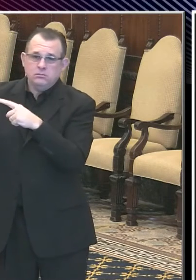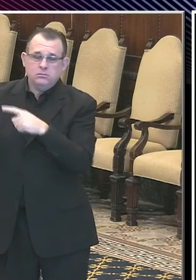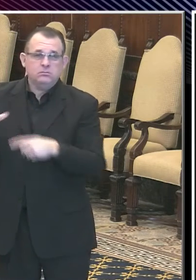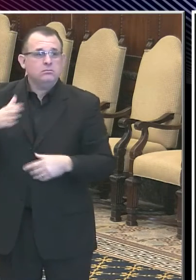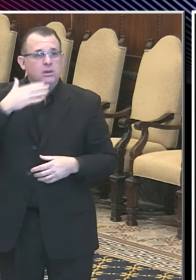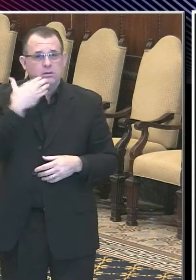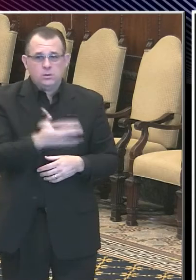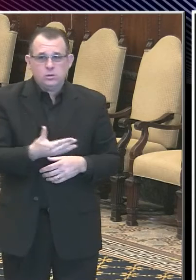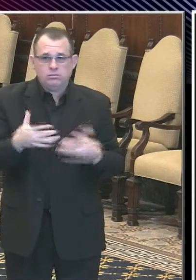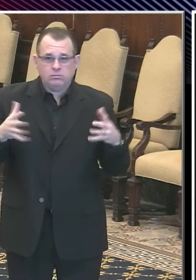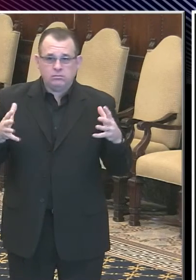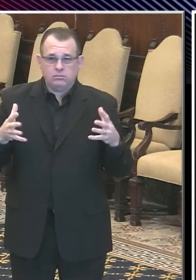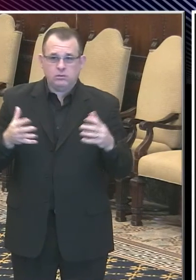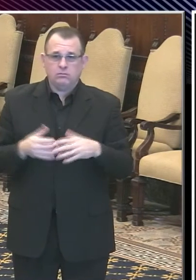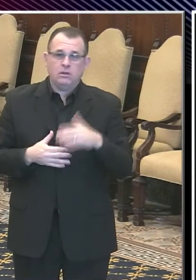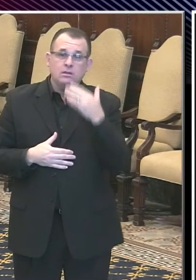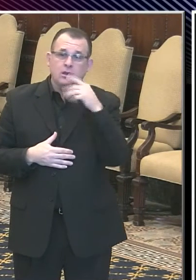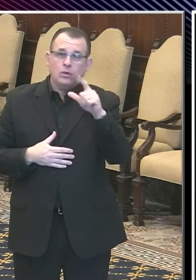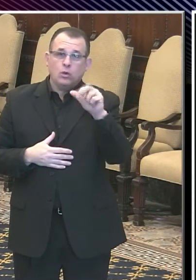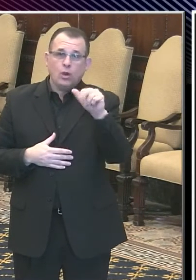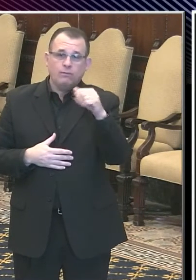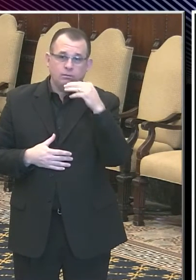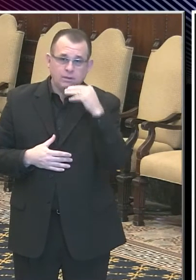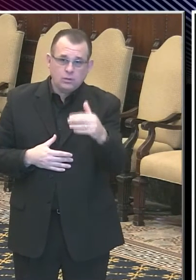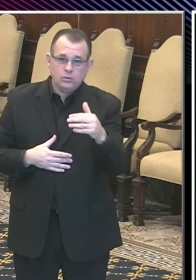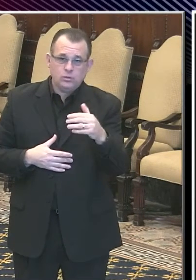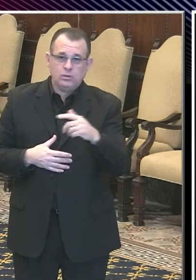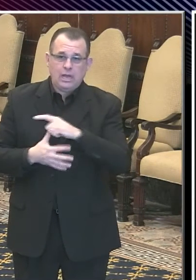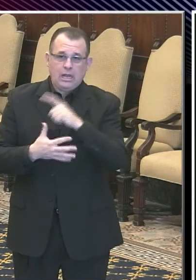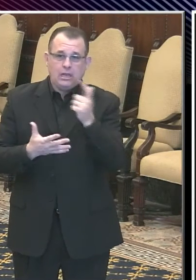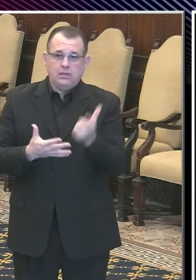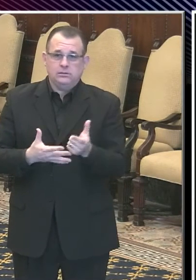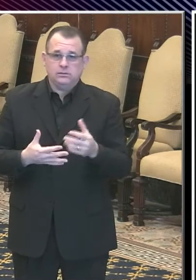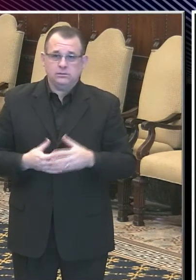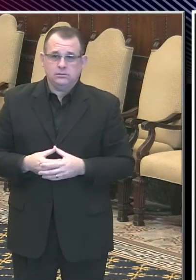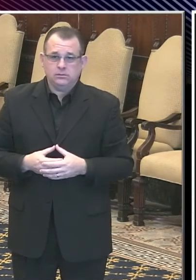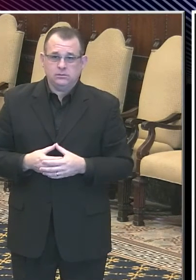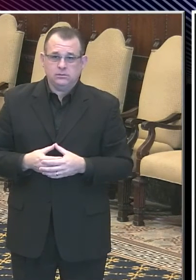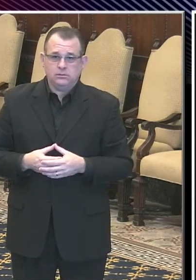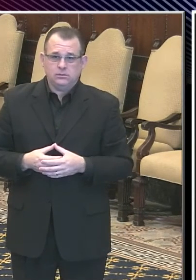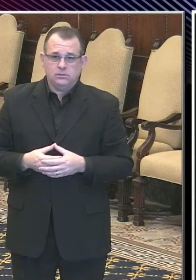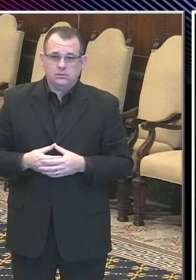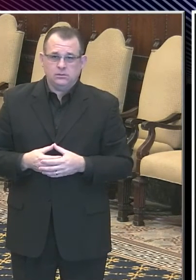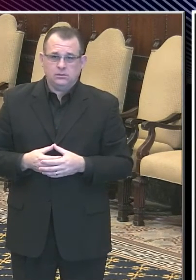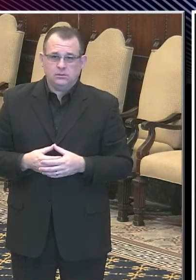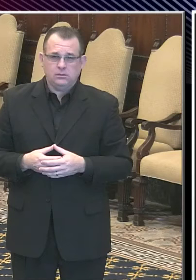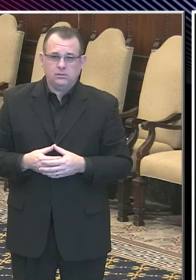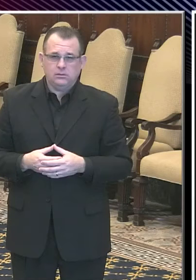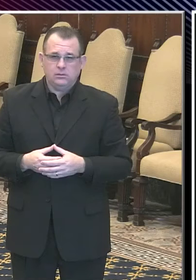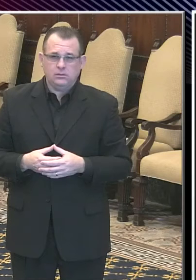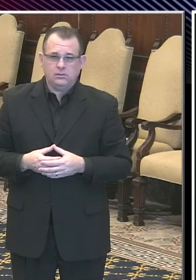Okay, thank you, Laura. We're going to go to Argenis Figueroa with Univision.